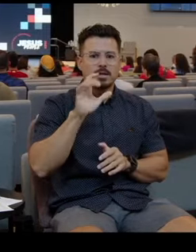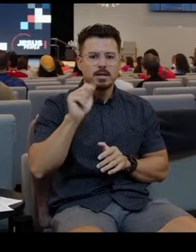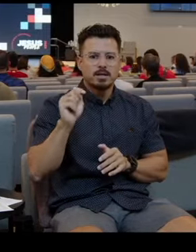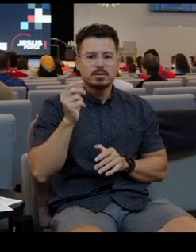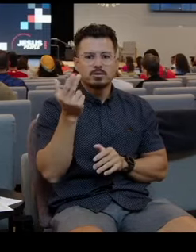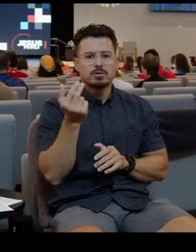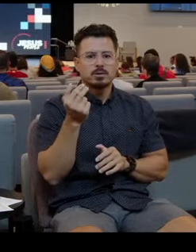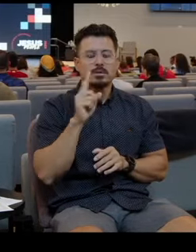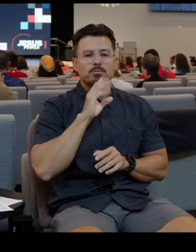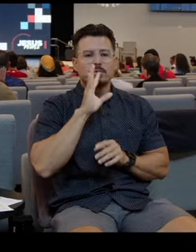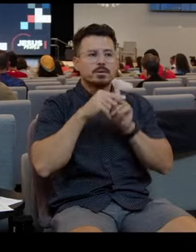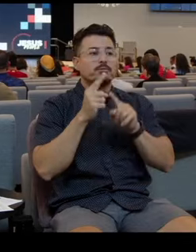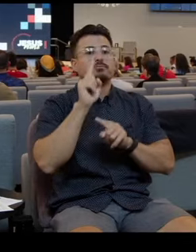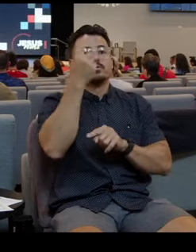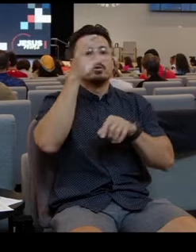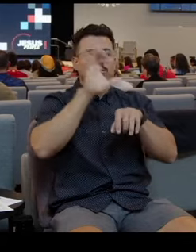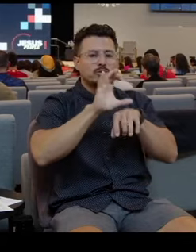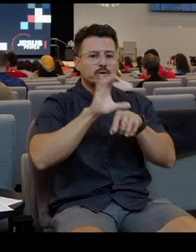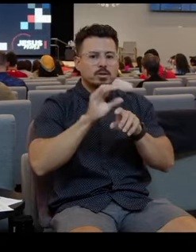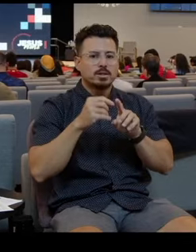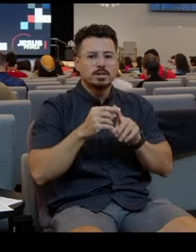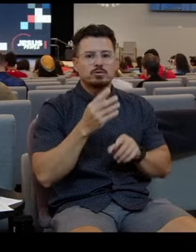about the first one out of Jerusalem.